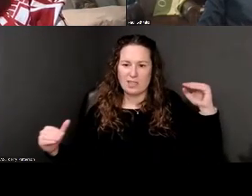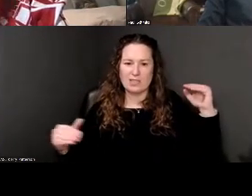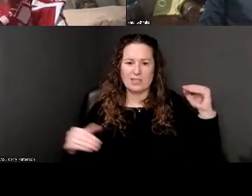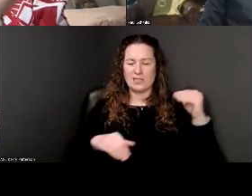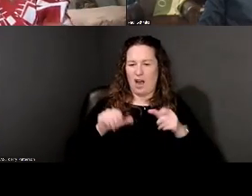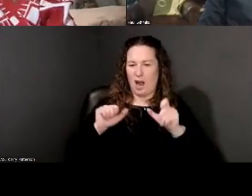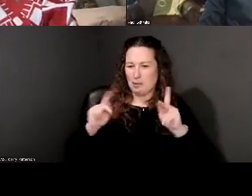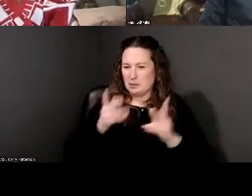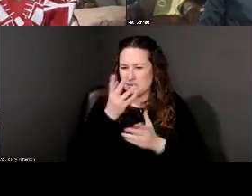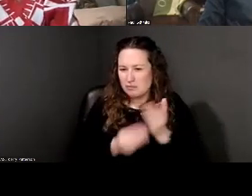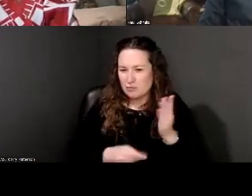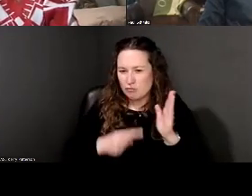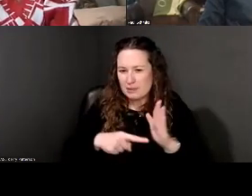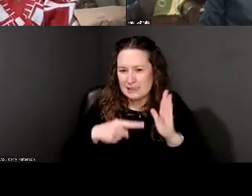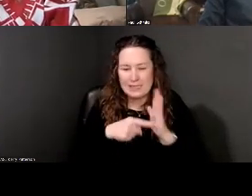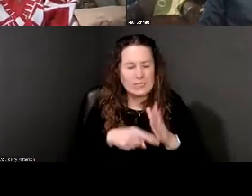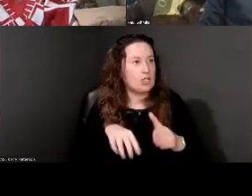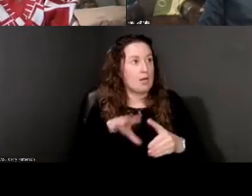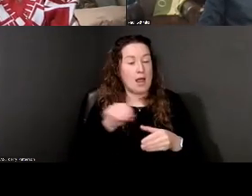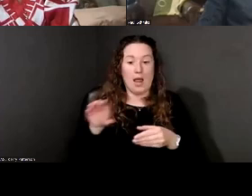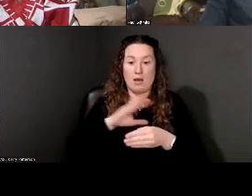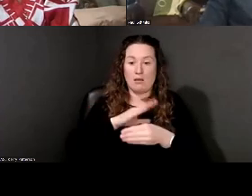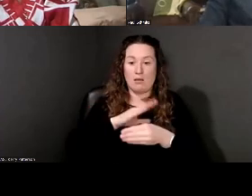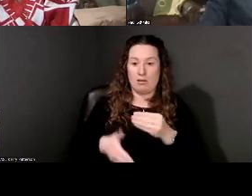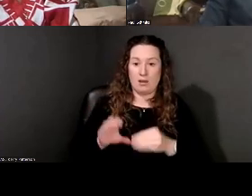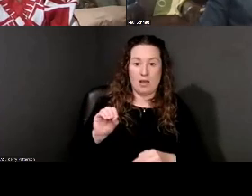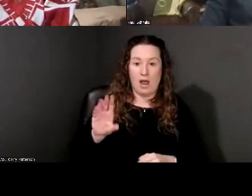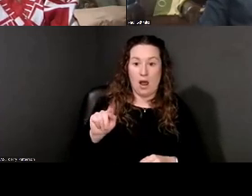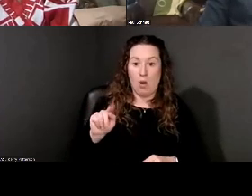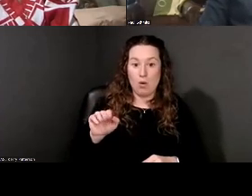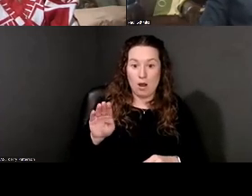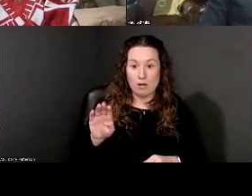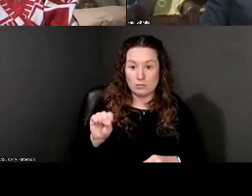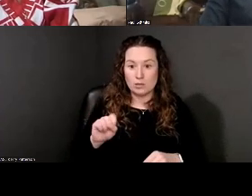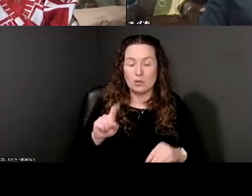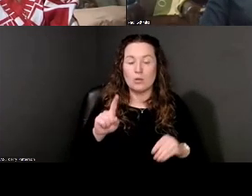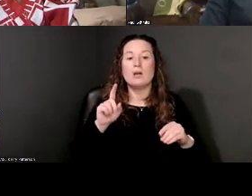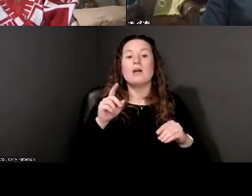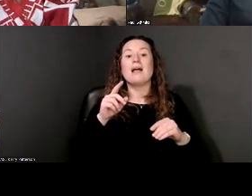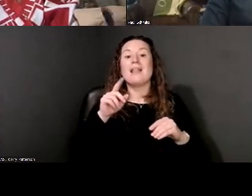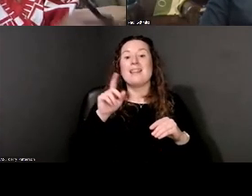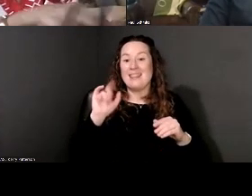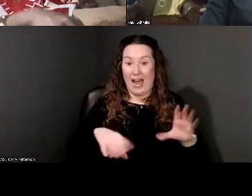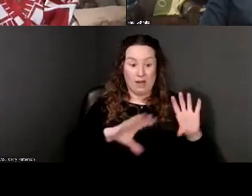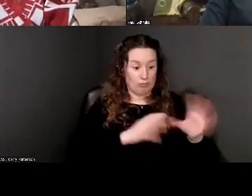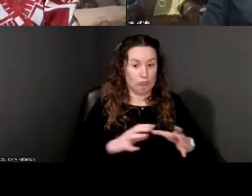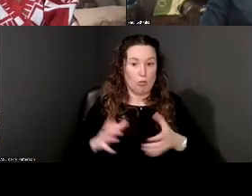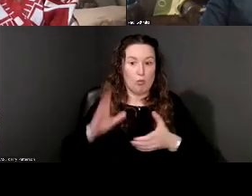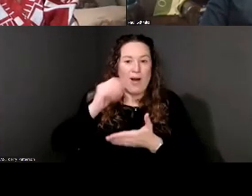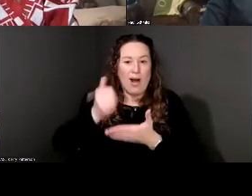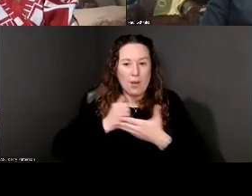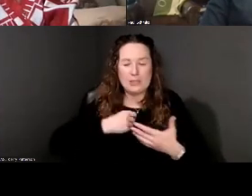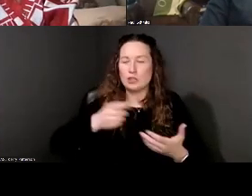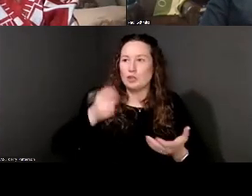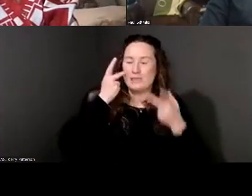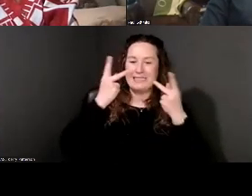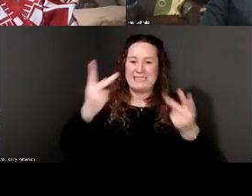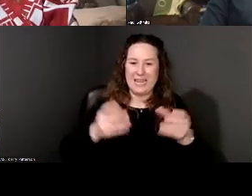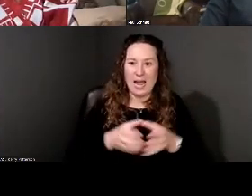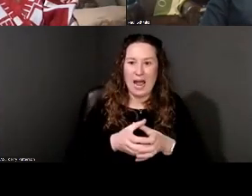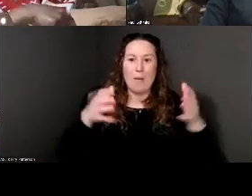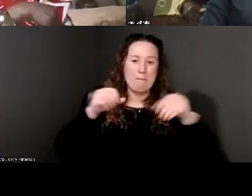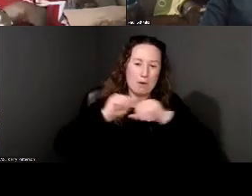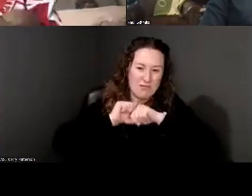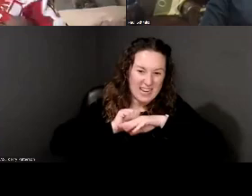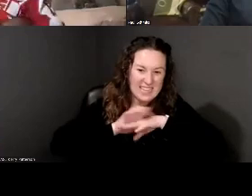representation and outcome, to help people understand how pervasive the discrimination and disparities are.